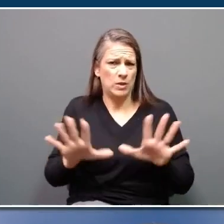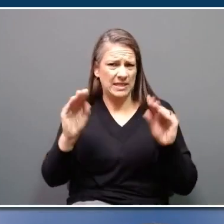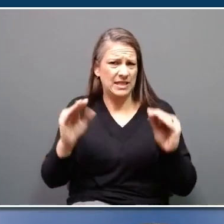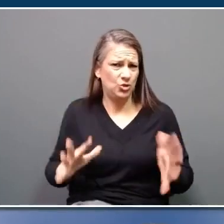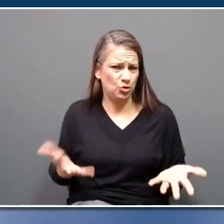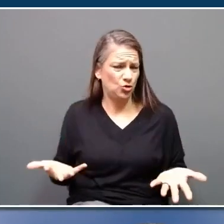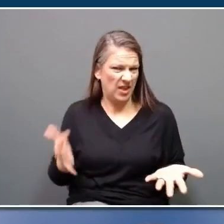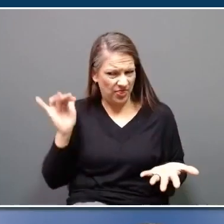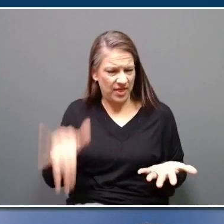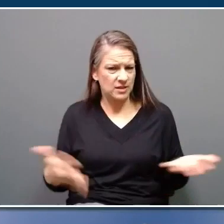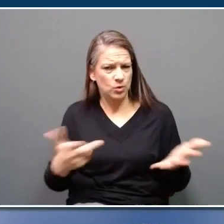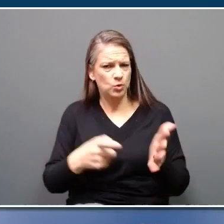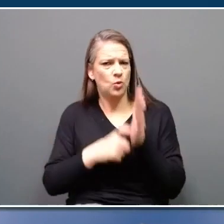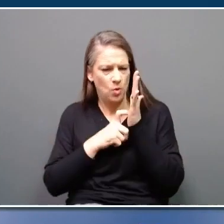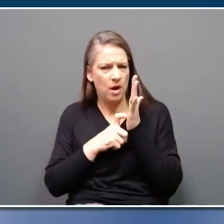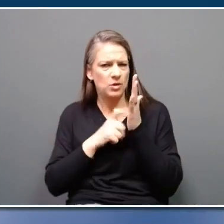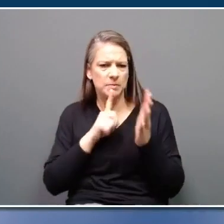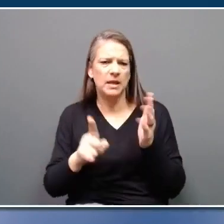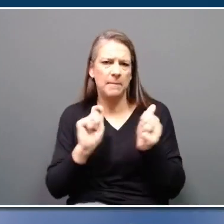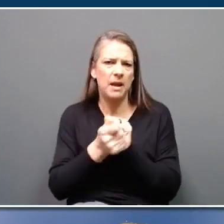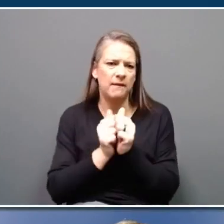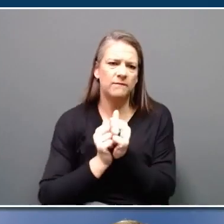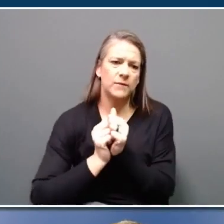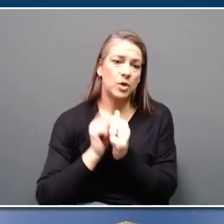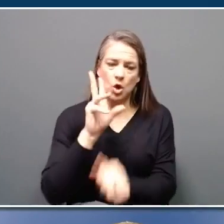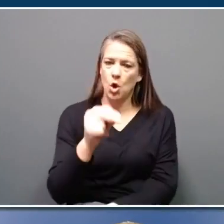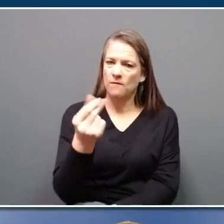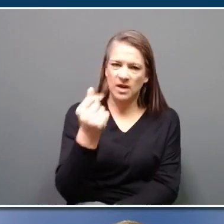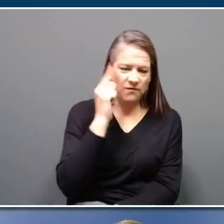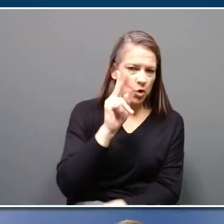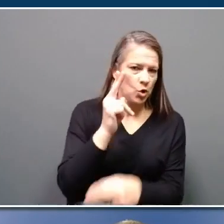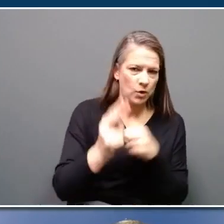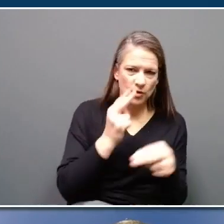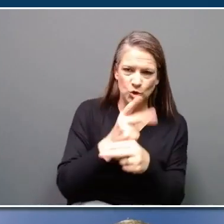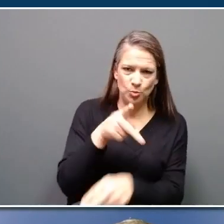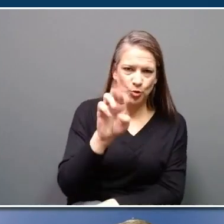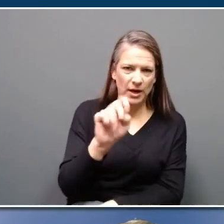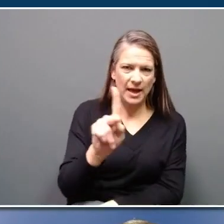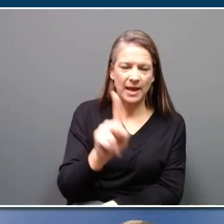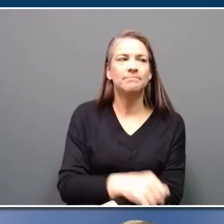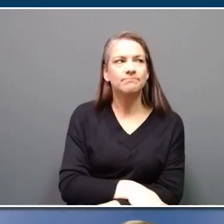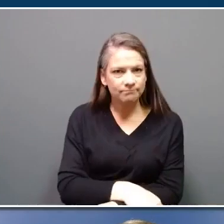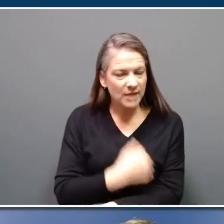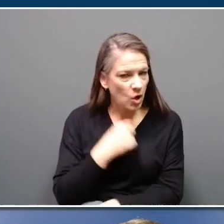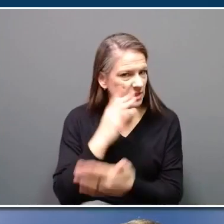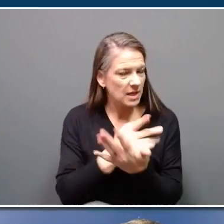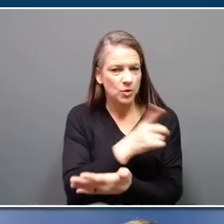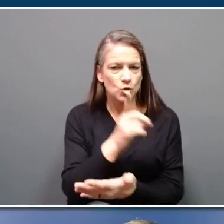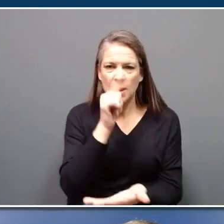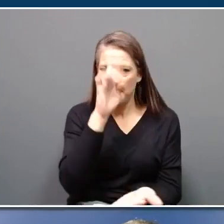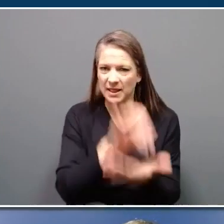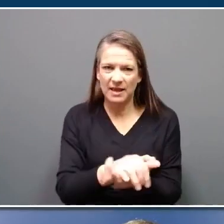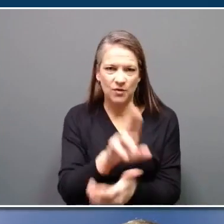what's required to remain competitive. No funding for universal pre-K. I hear that some don't believe in universal pre-K, but it's the only